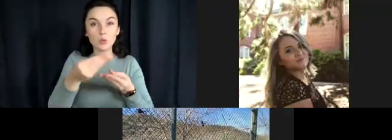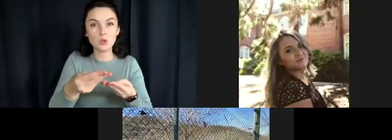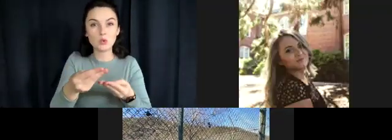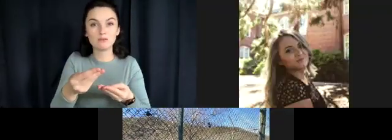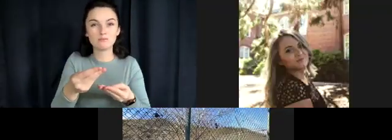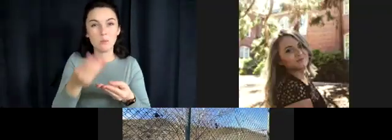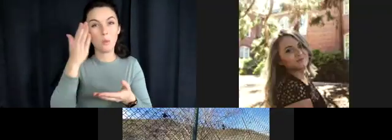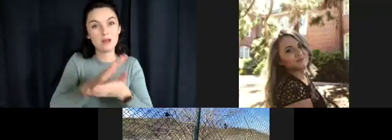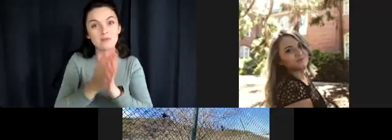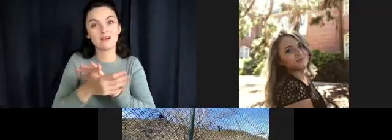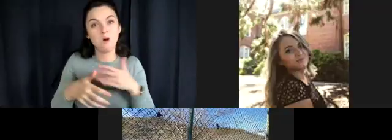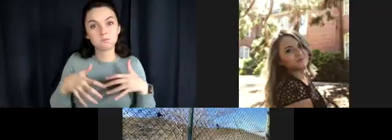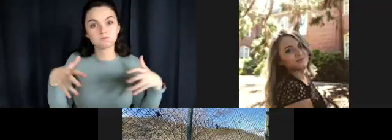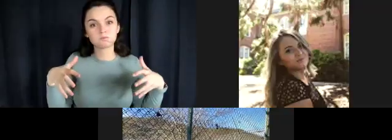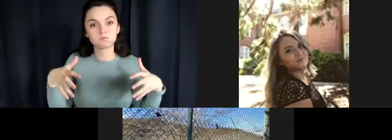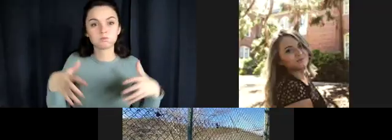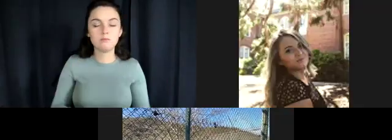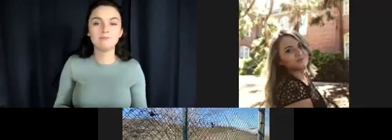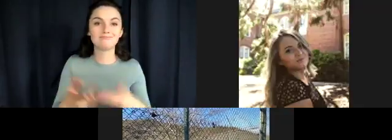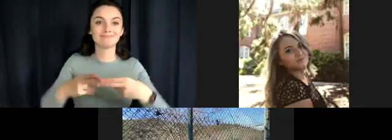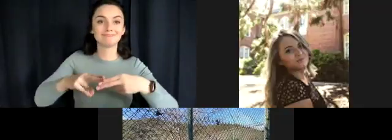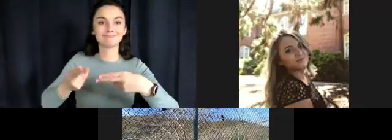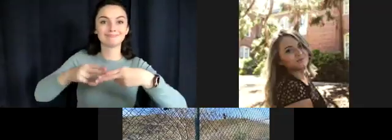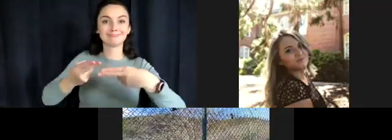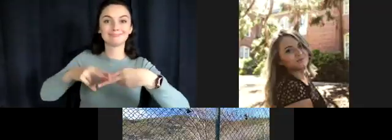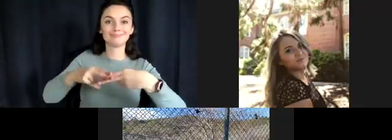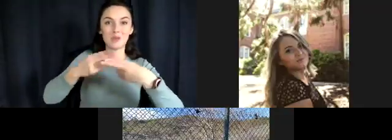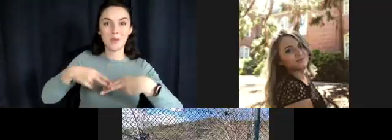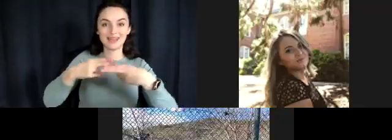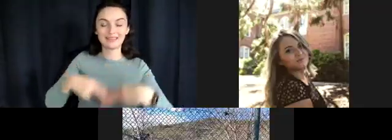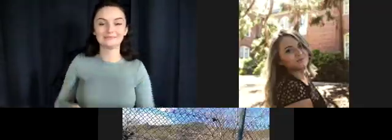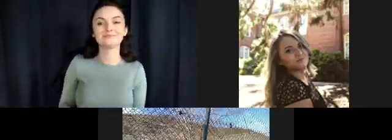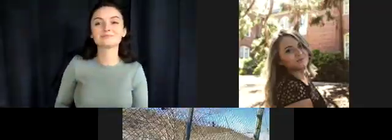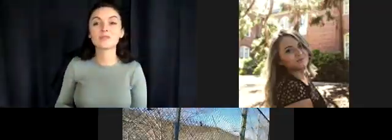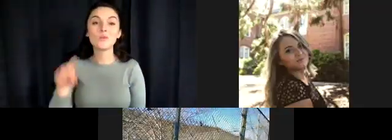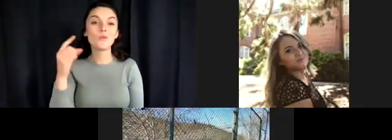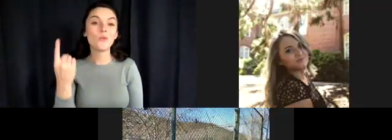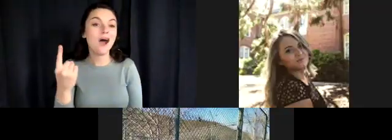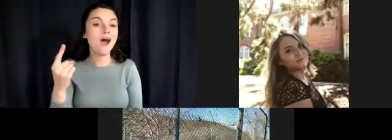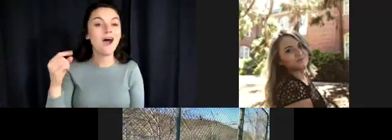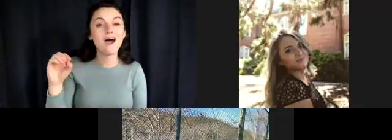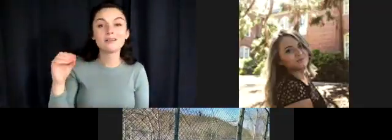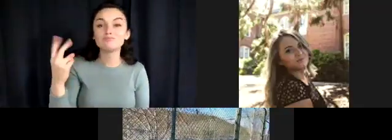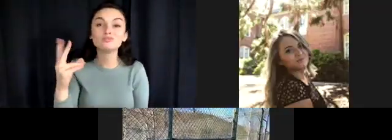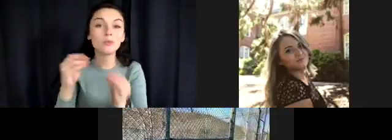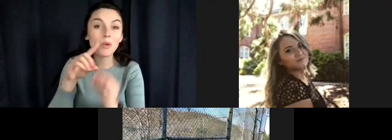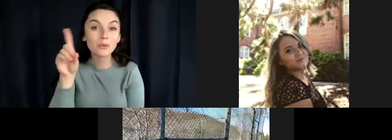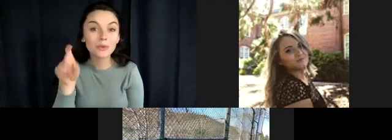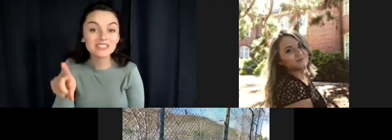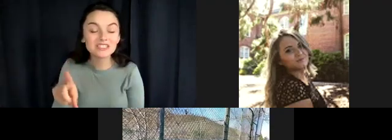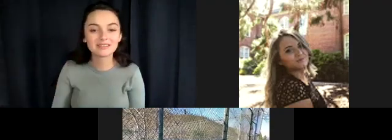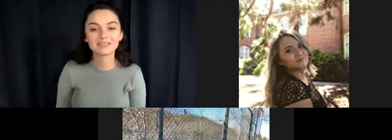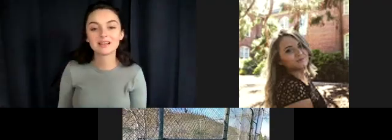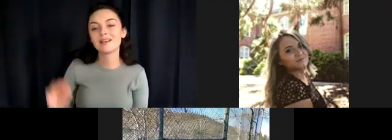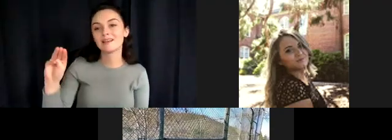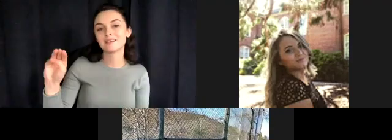great question. How about 1 or 2 more questions for the lions? How about